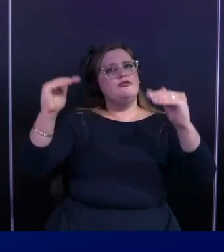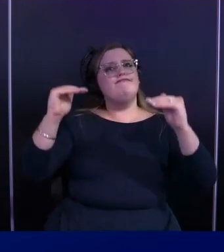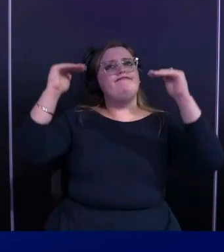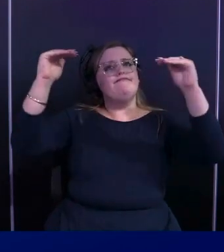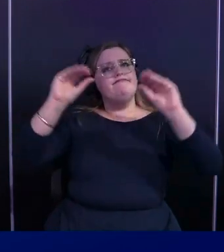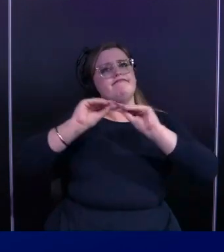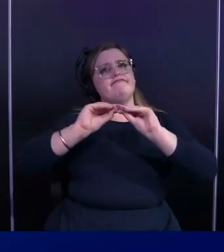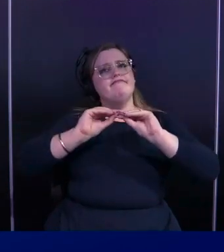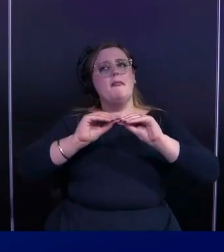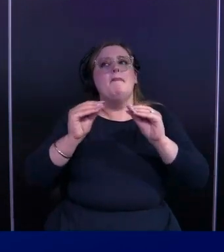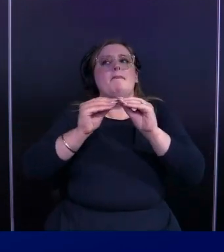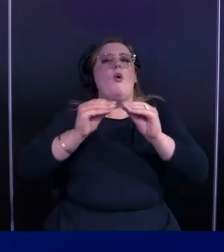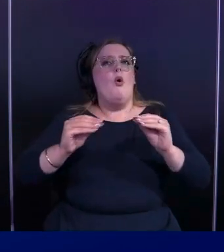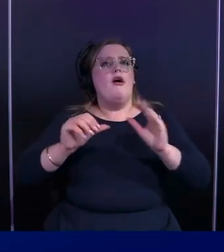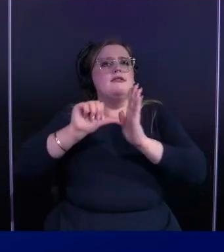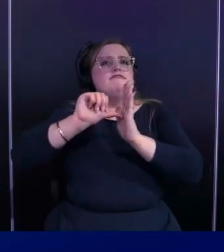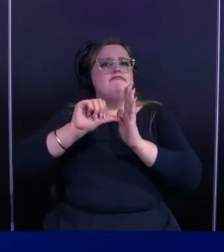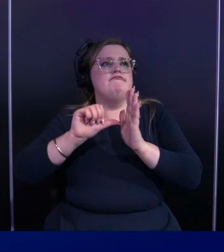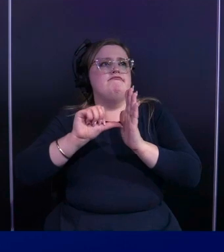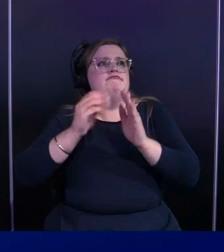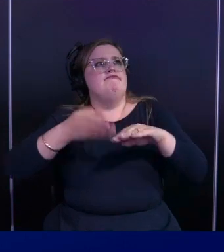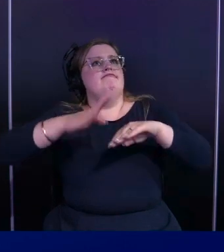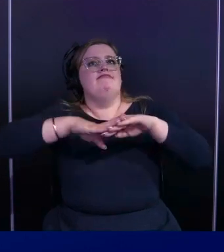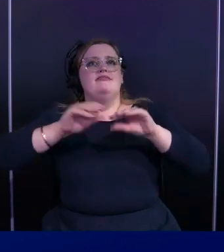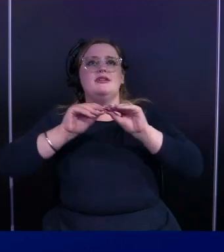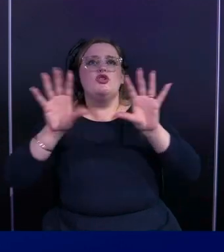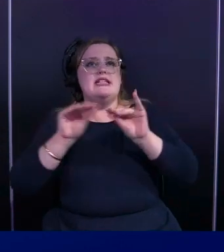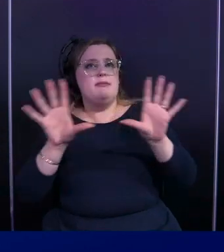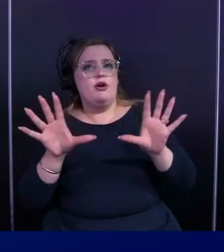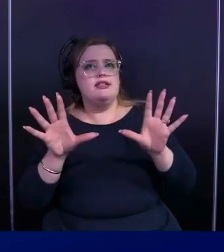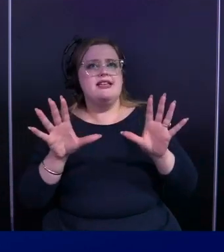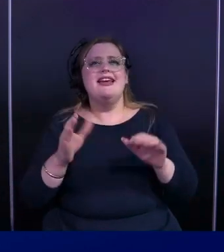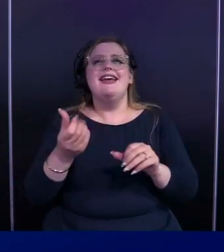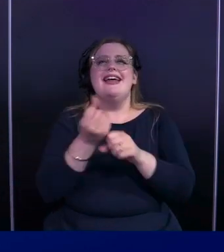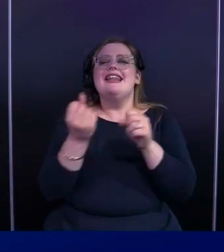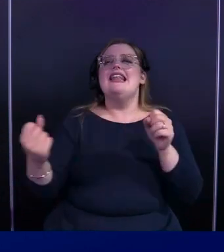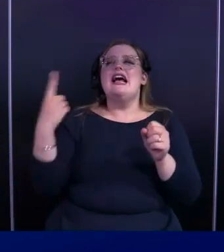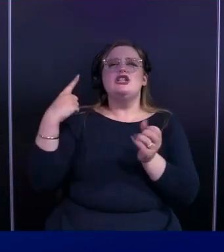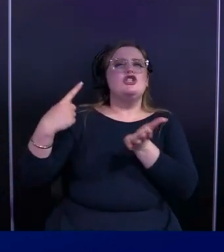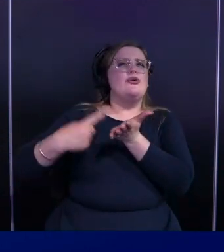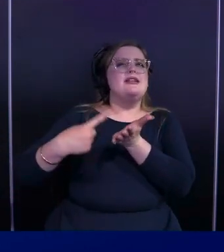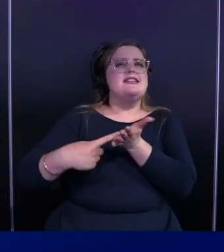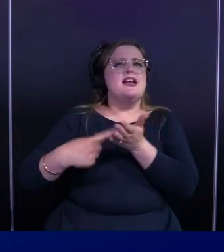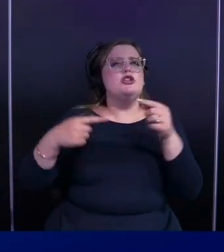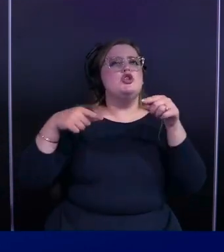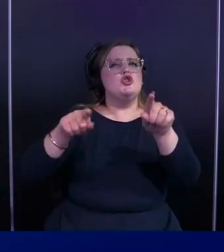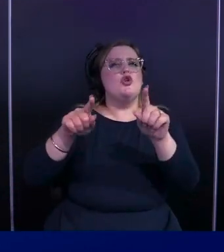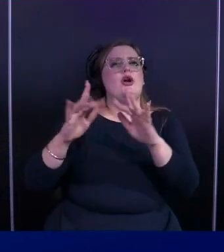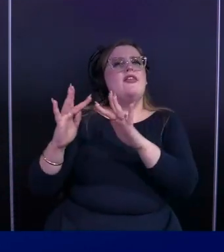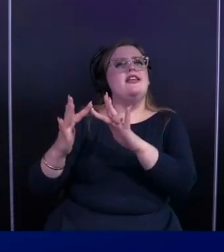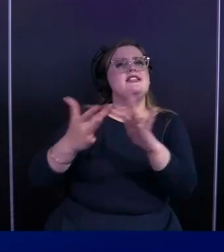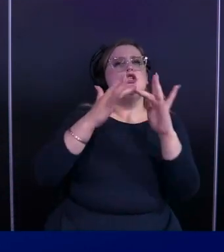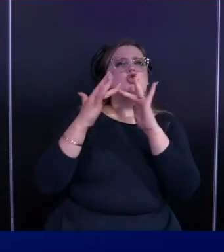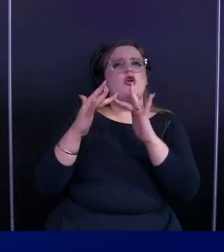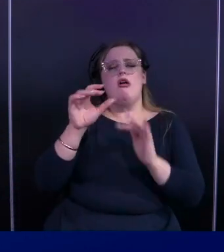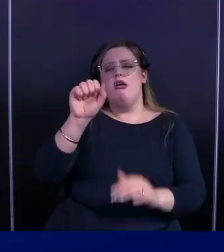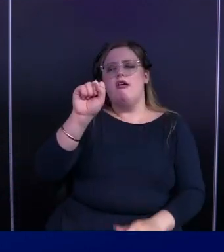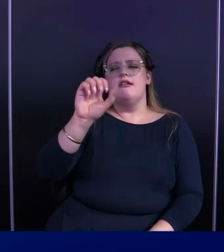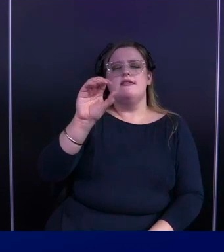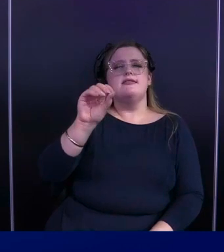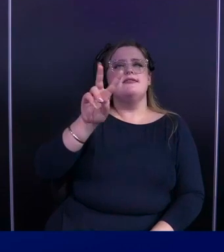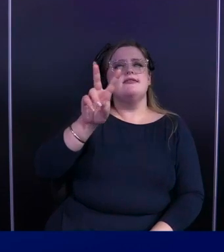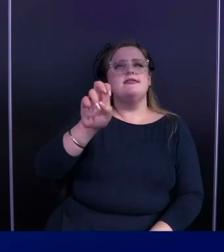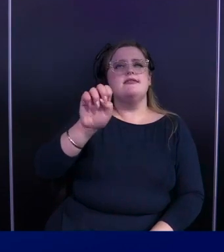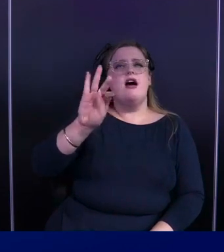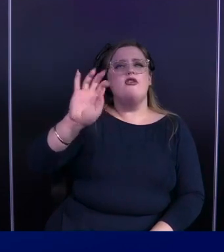we have, right? Last year, Matt Garman talked about this in his digital sovereignty blog. And one of the things we've tried to do is be